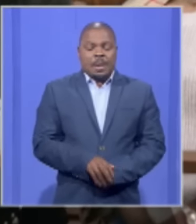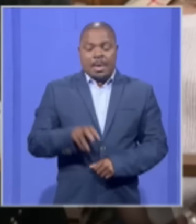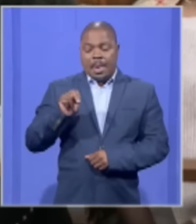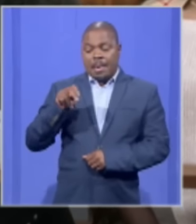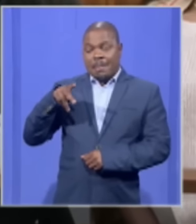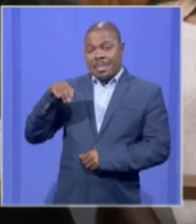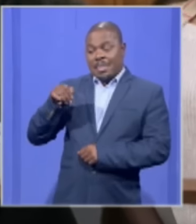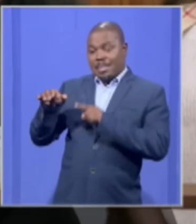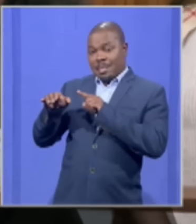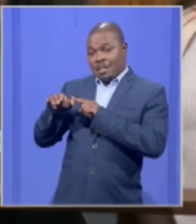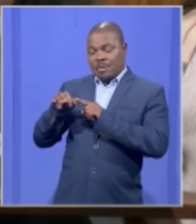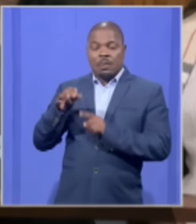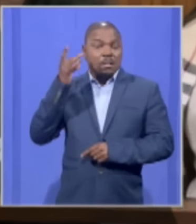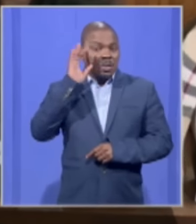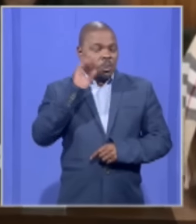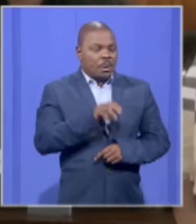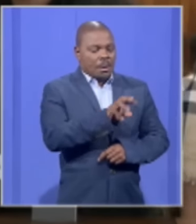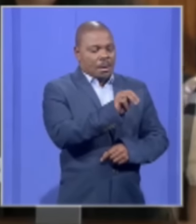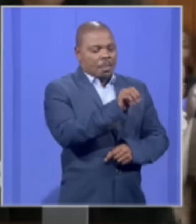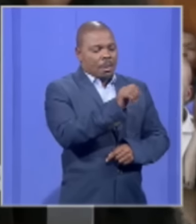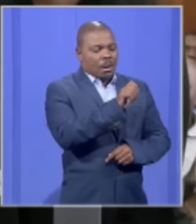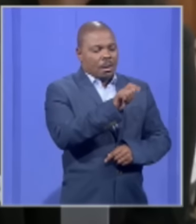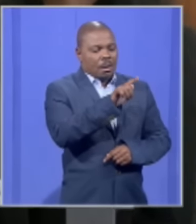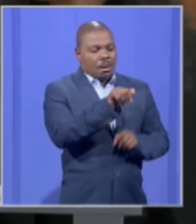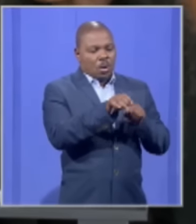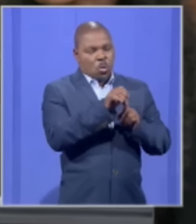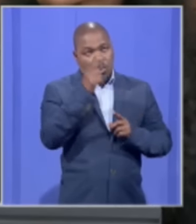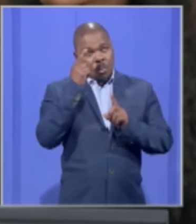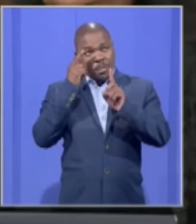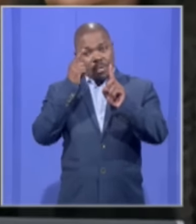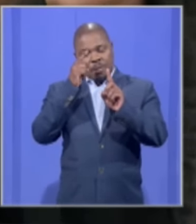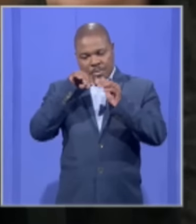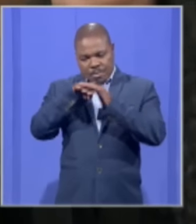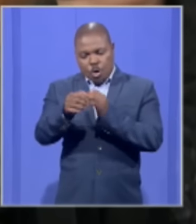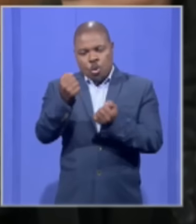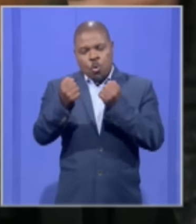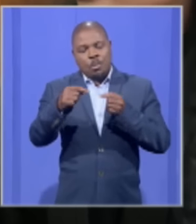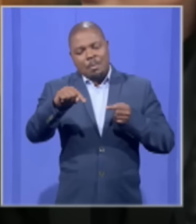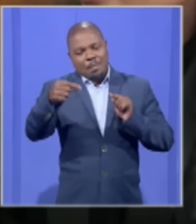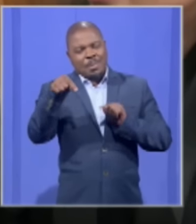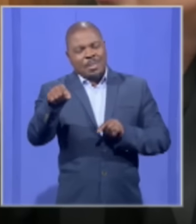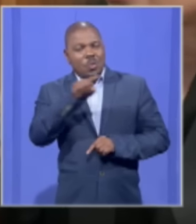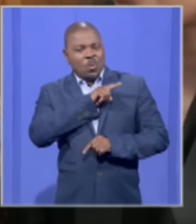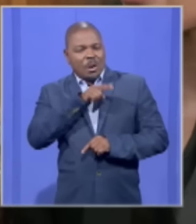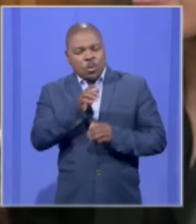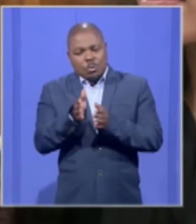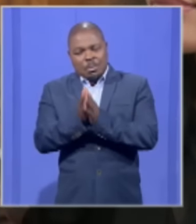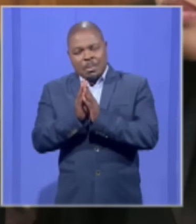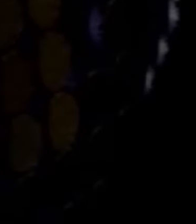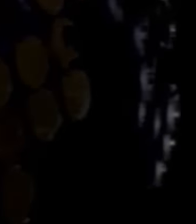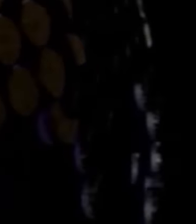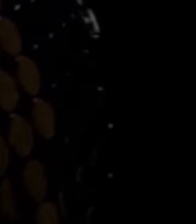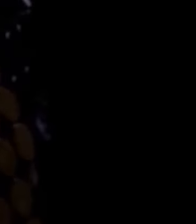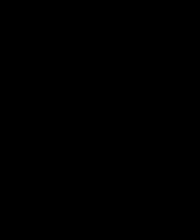NPA ya mogetse kitsiso ya ga Vusmusi Matlala ya maikaelelo a go ikwela kgatlhanong le go kganelwa ka beili.